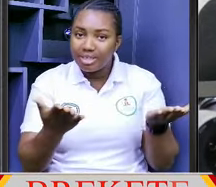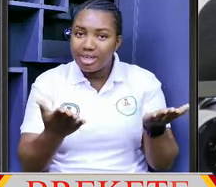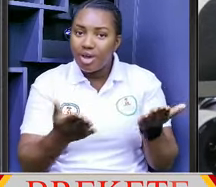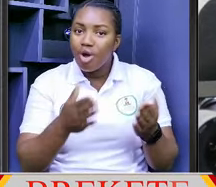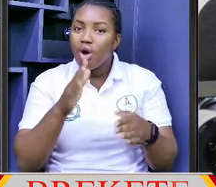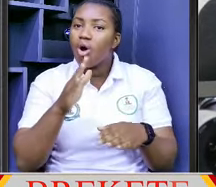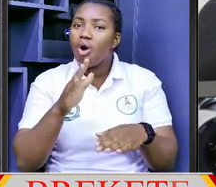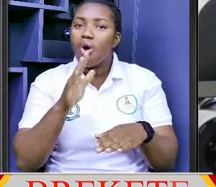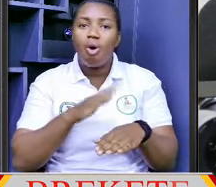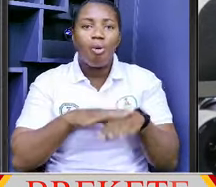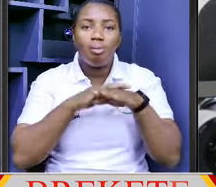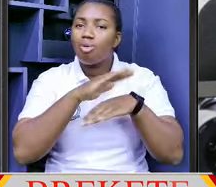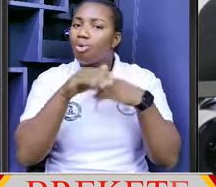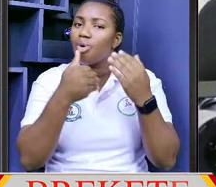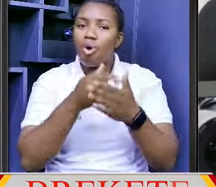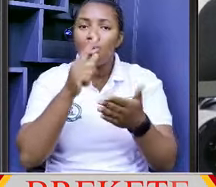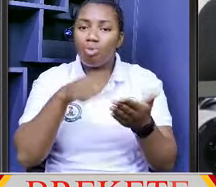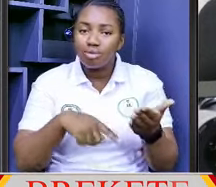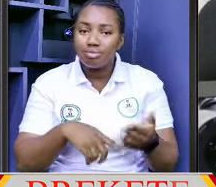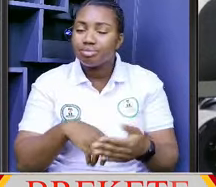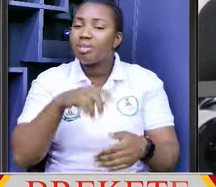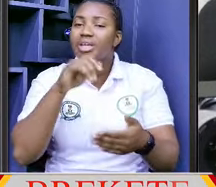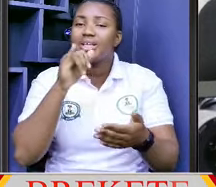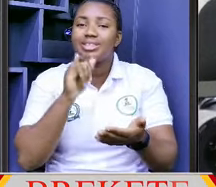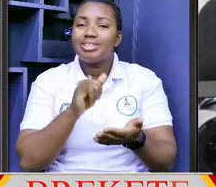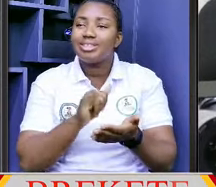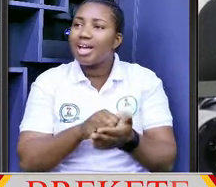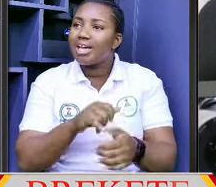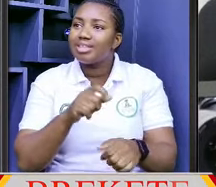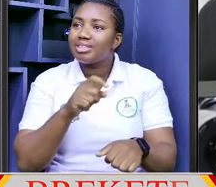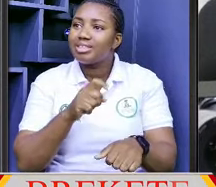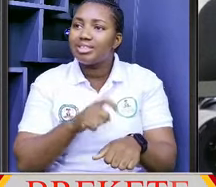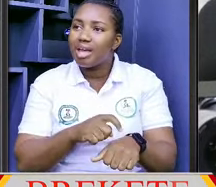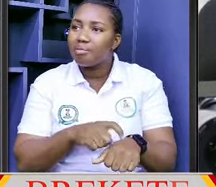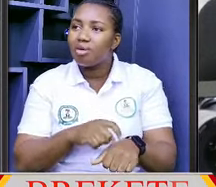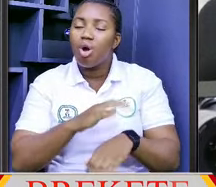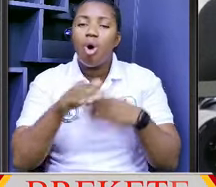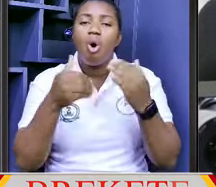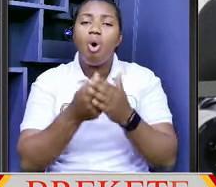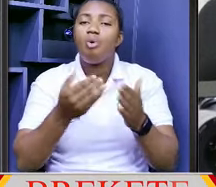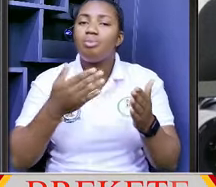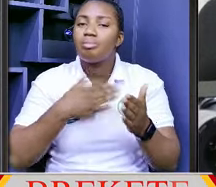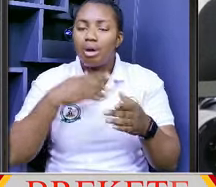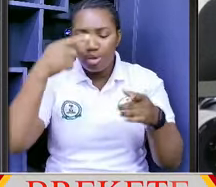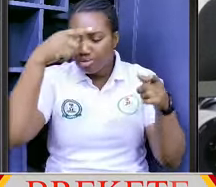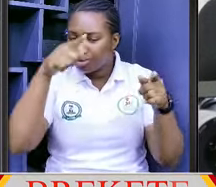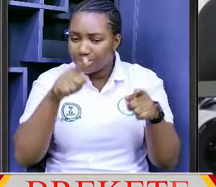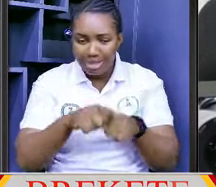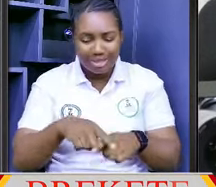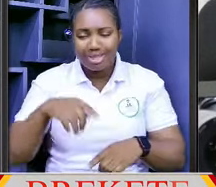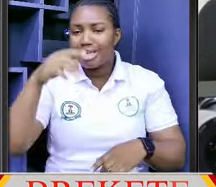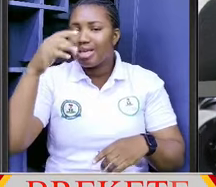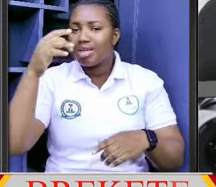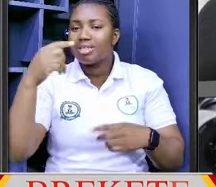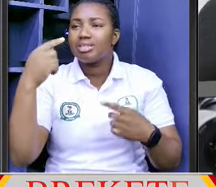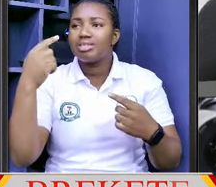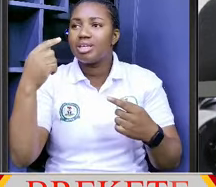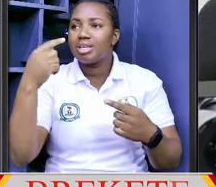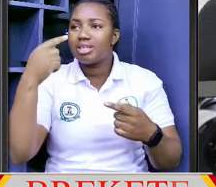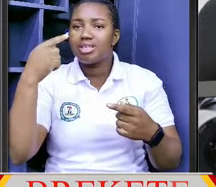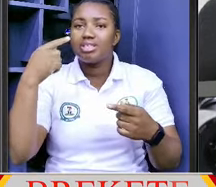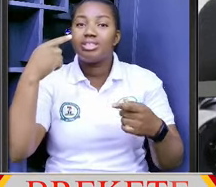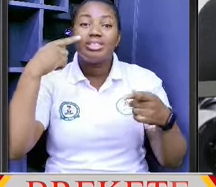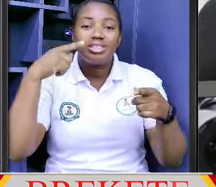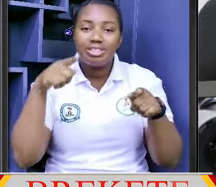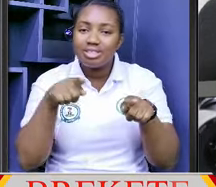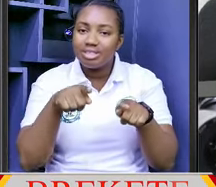what? So I'm telling you, during that trivial, all my brothers, my sisters, they were solidly